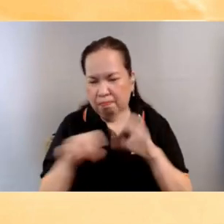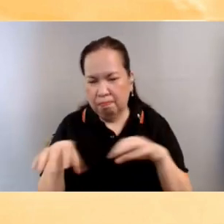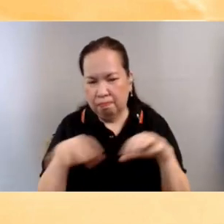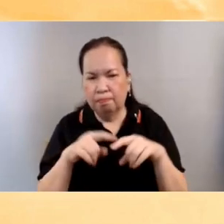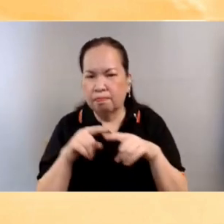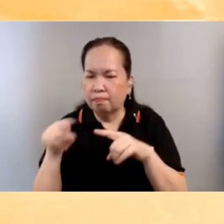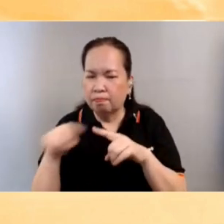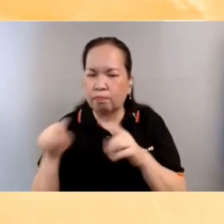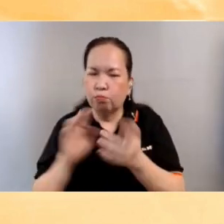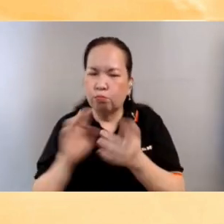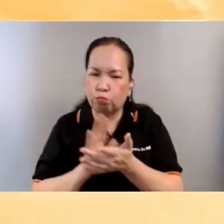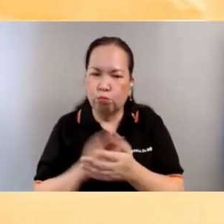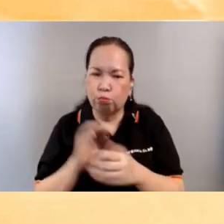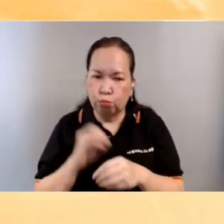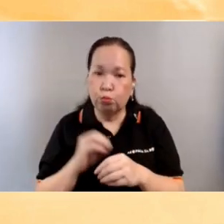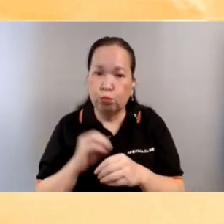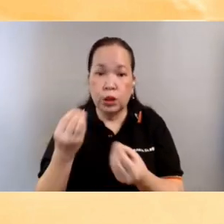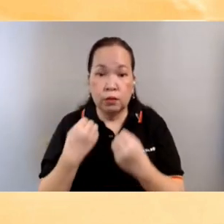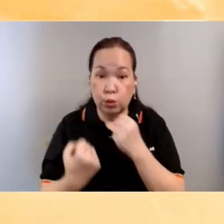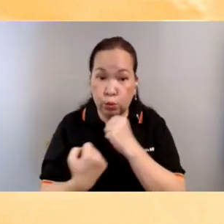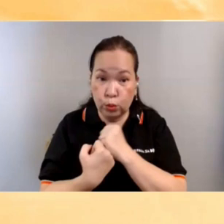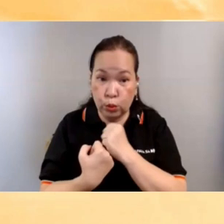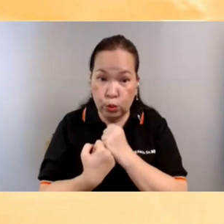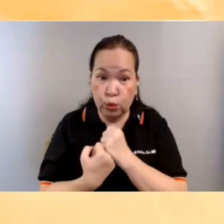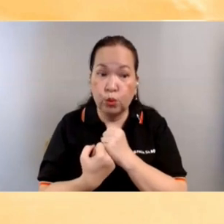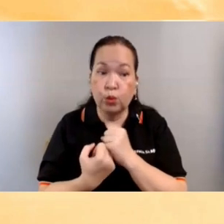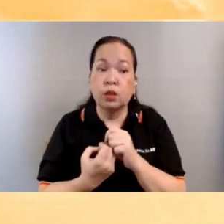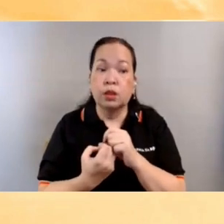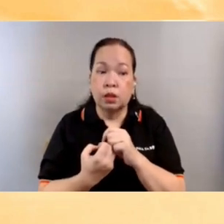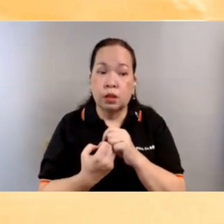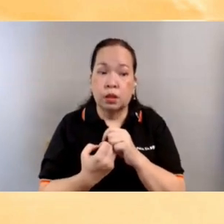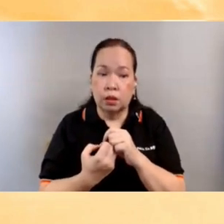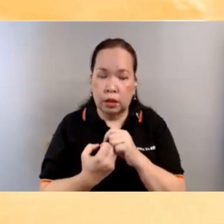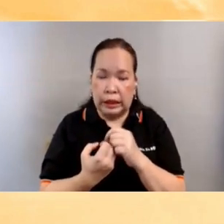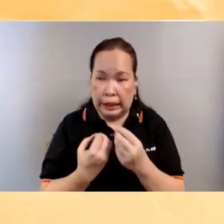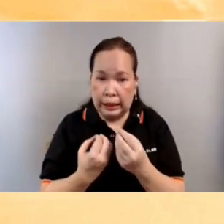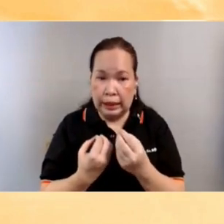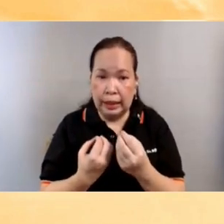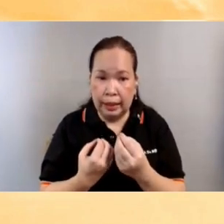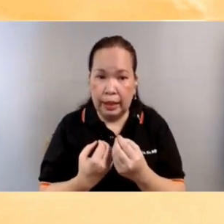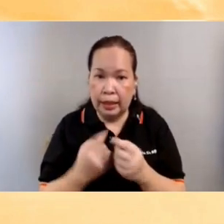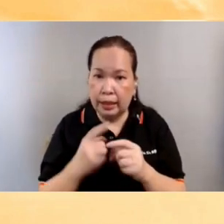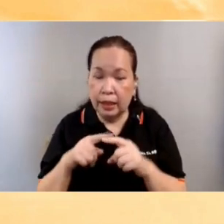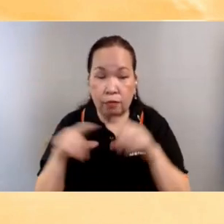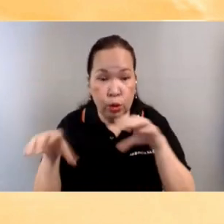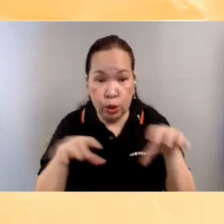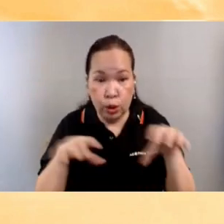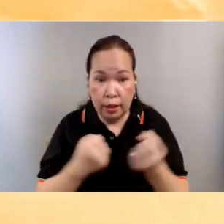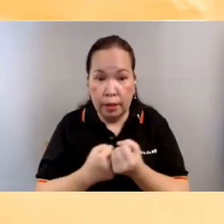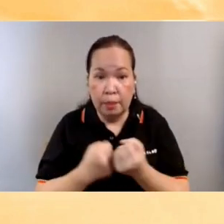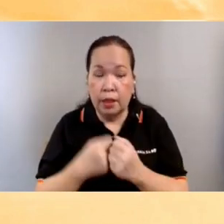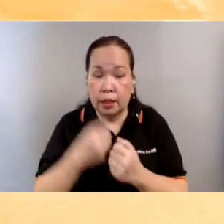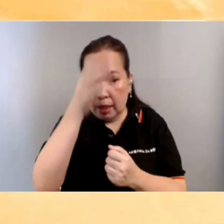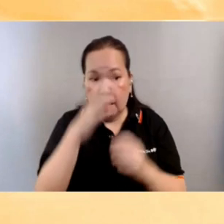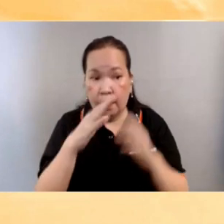more. The support and interventions provided by social worker, the house parents, and even